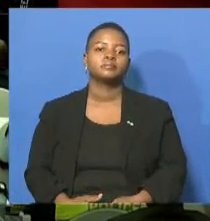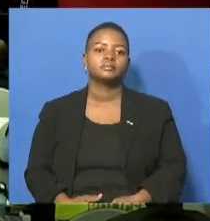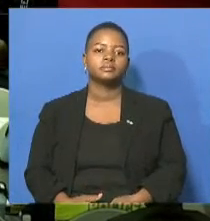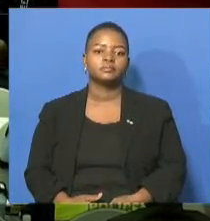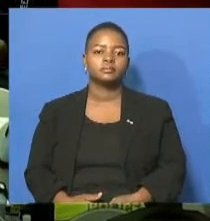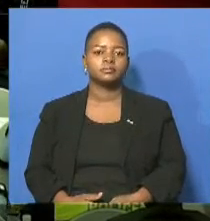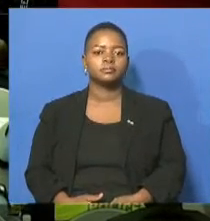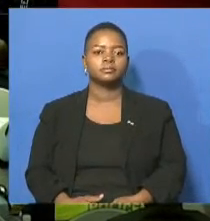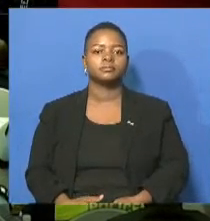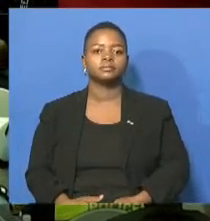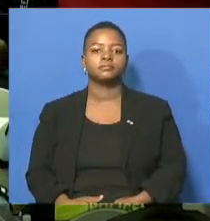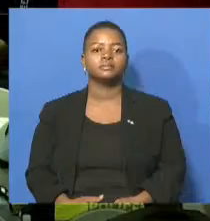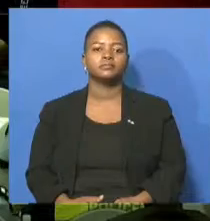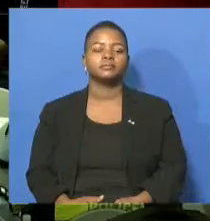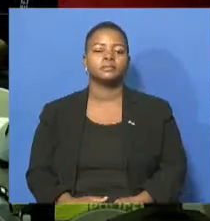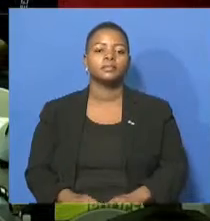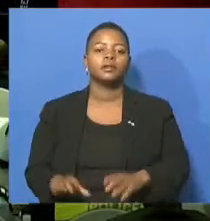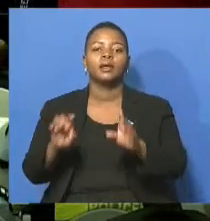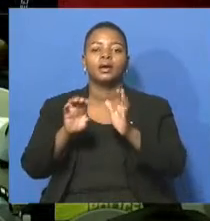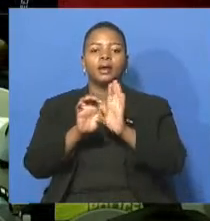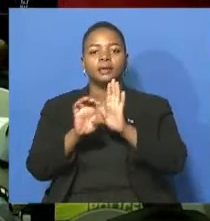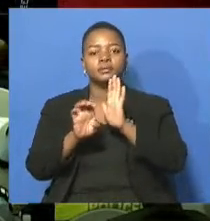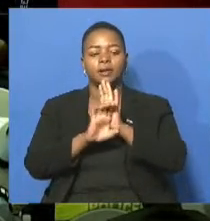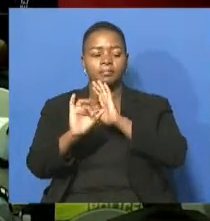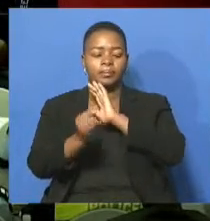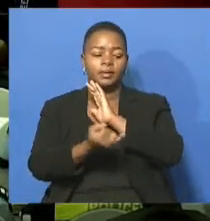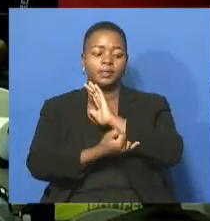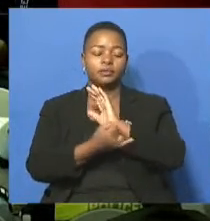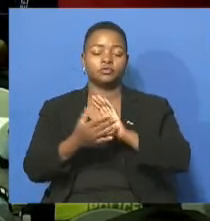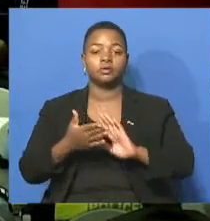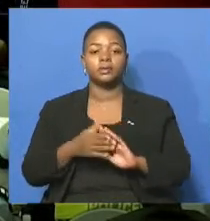Right, maybe as an introduction,